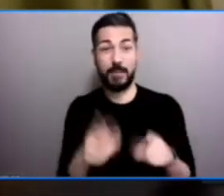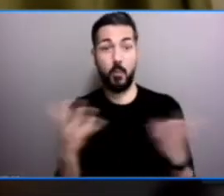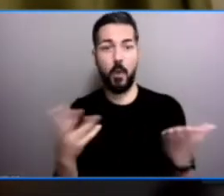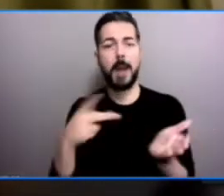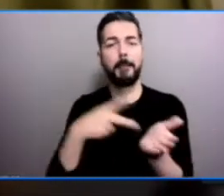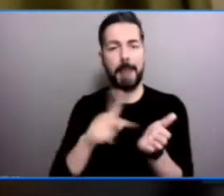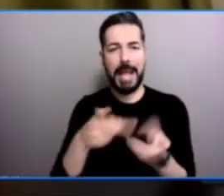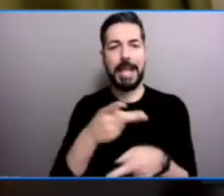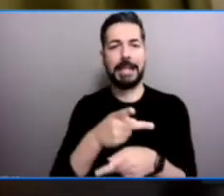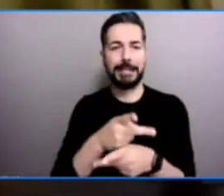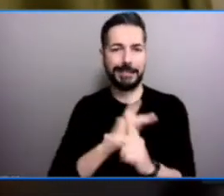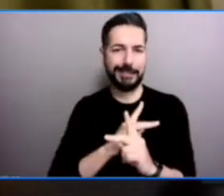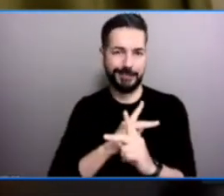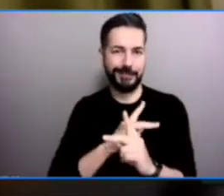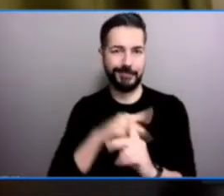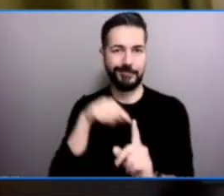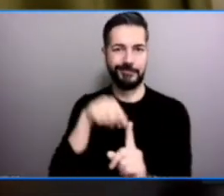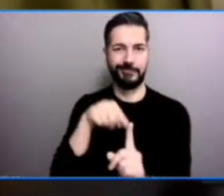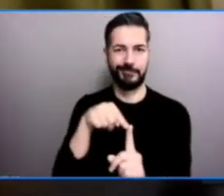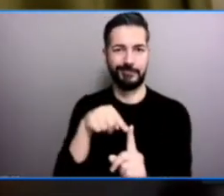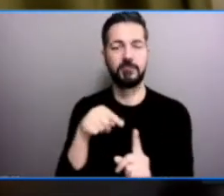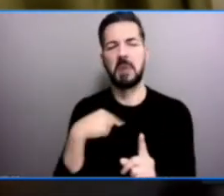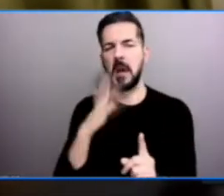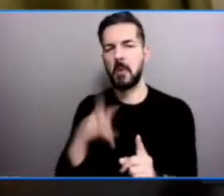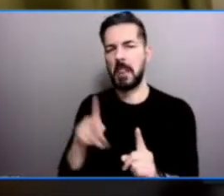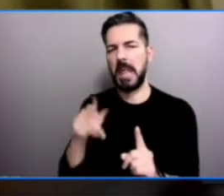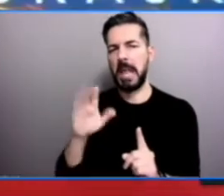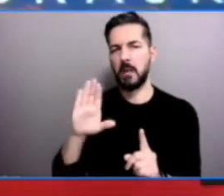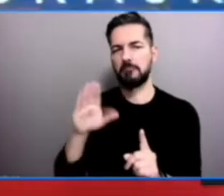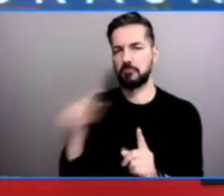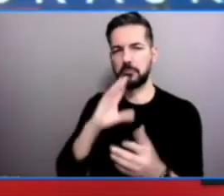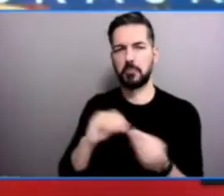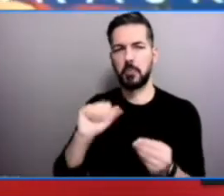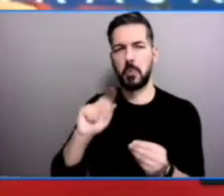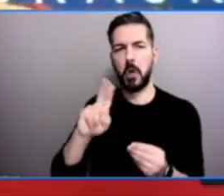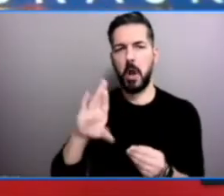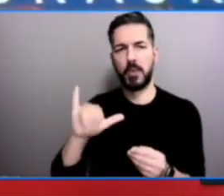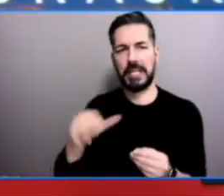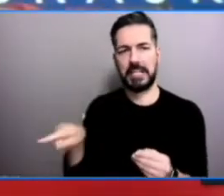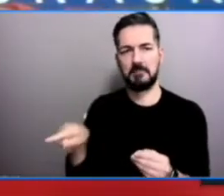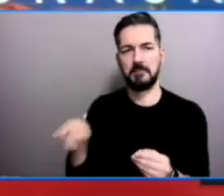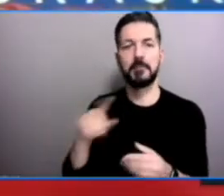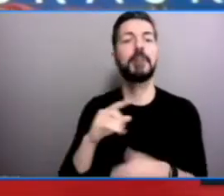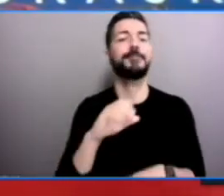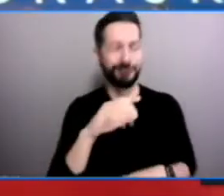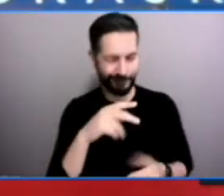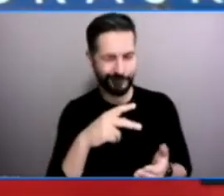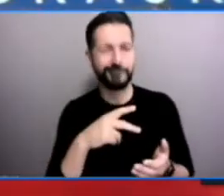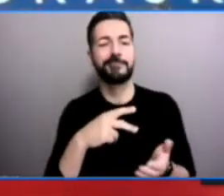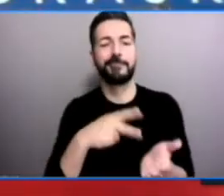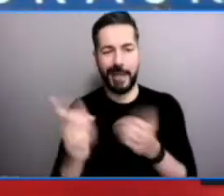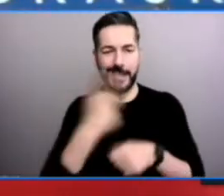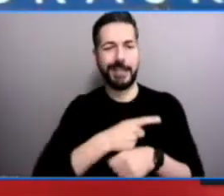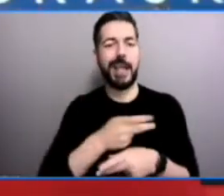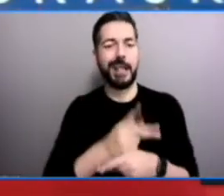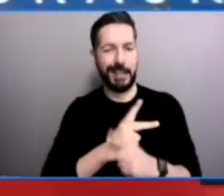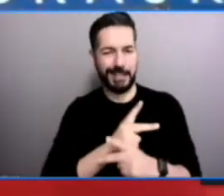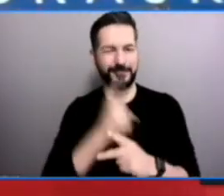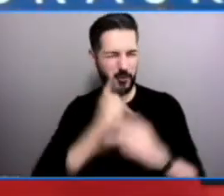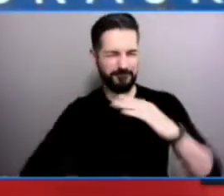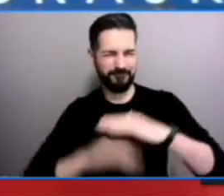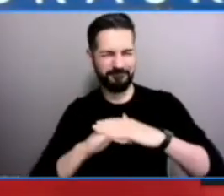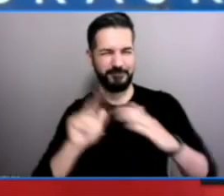our initiative for independent redistricting, not be able to get off the ground because of COVID. So it's